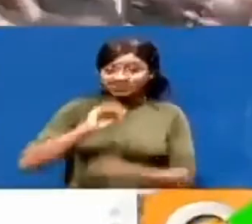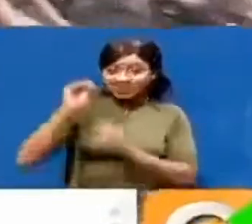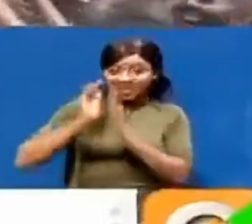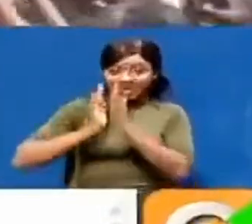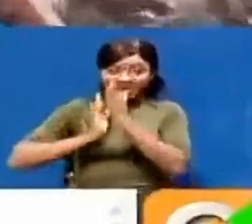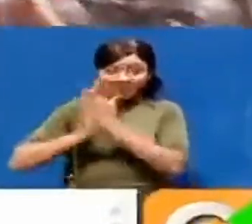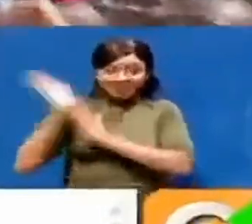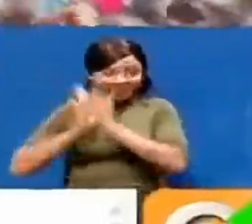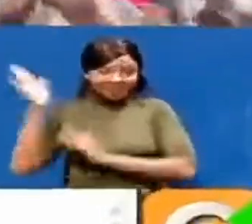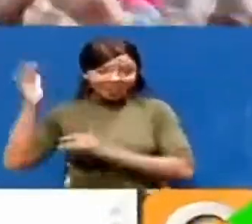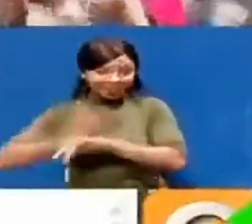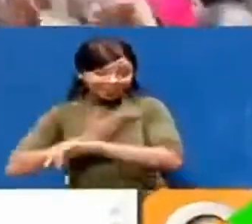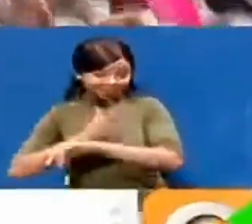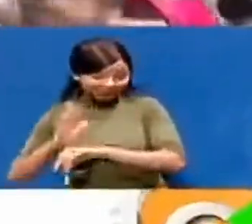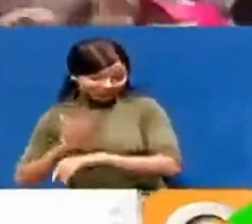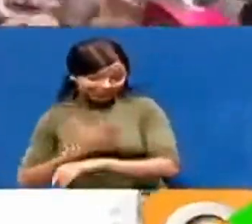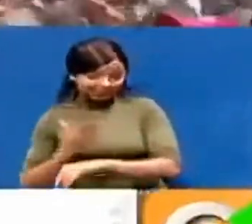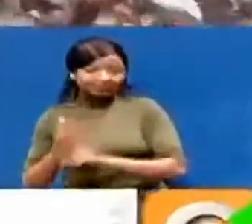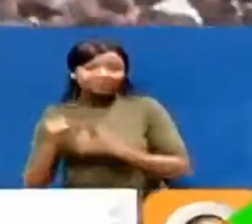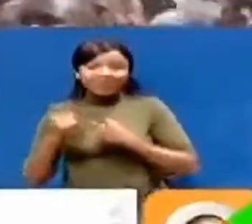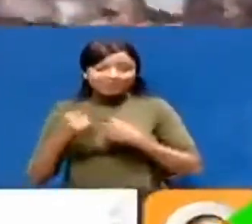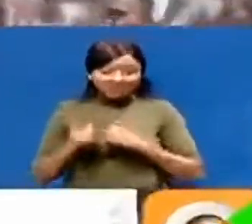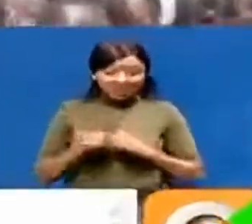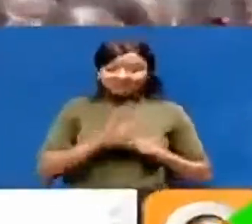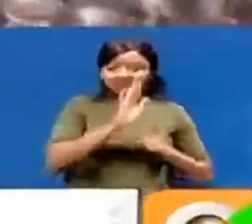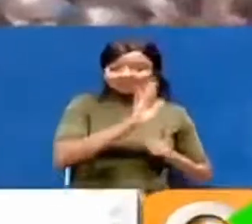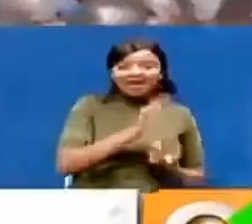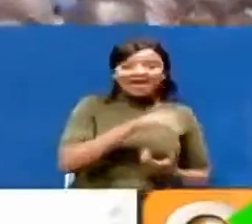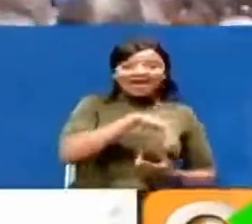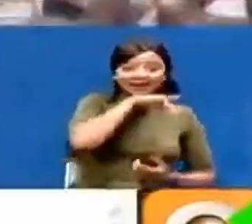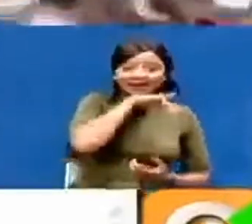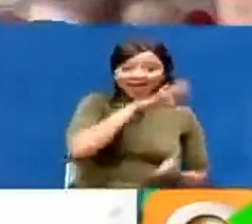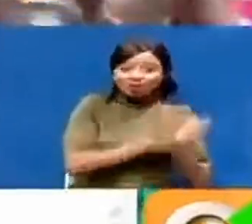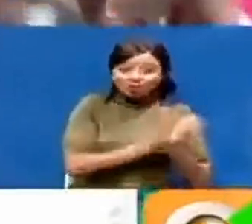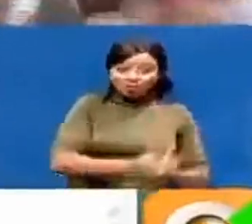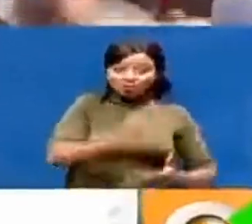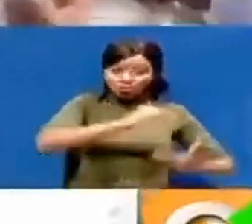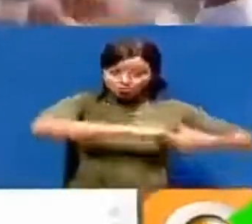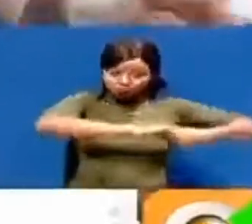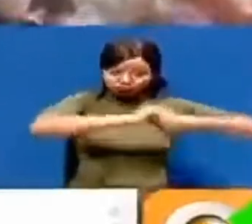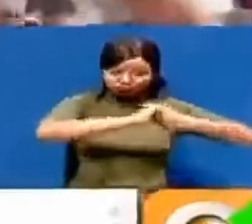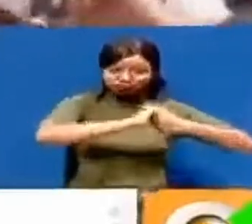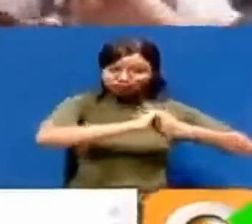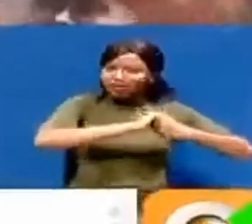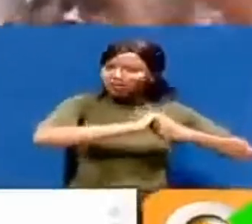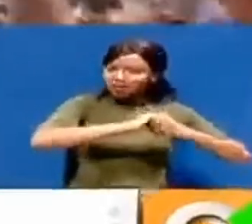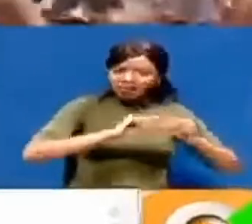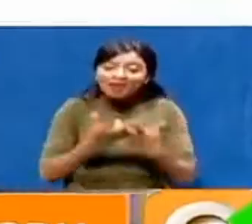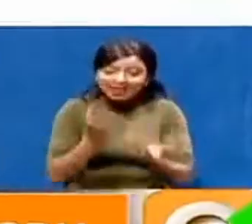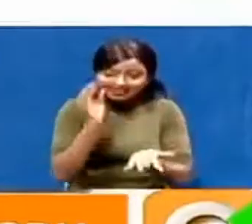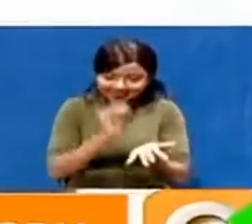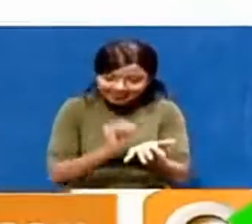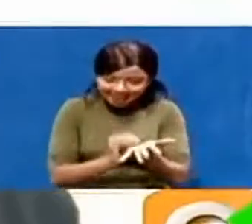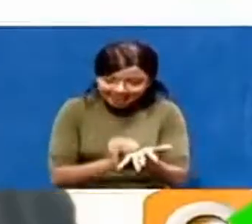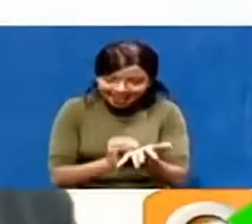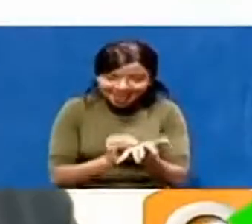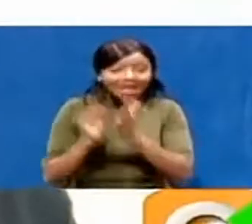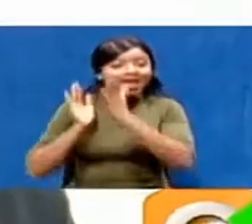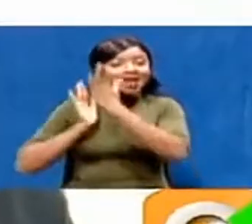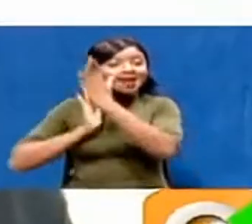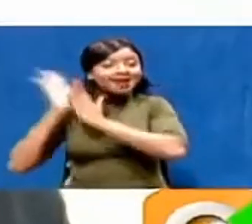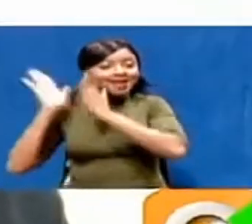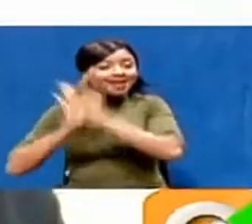master Raila Amolo Odinga. He said yesterday that reggae